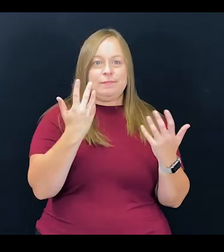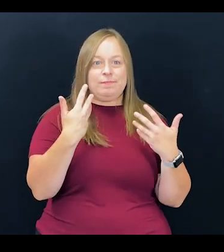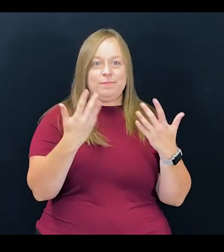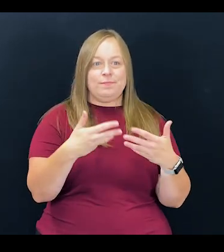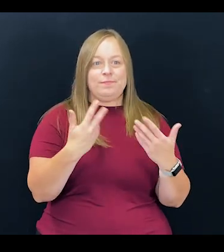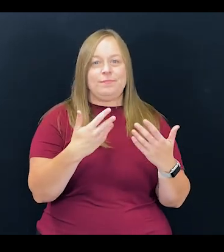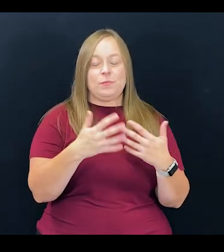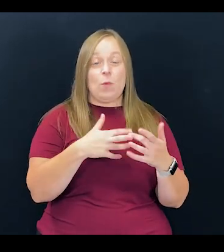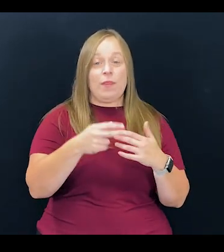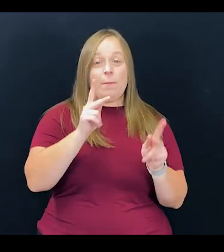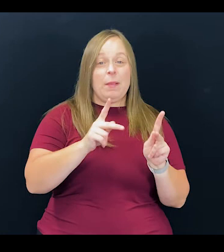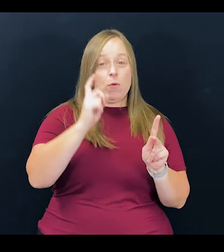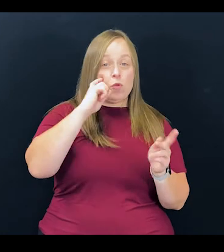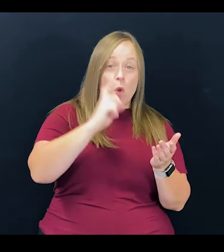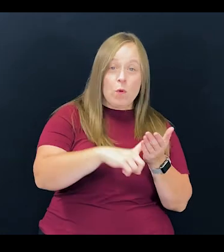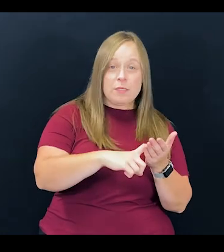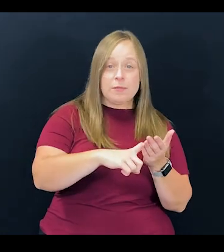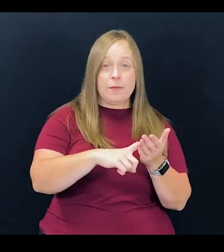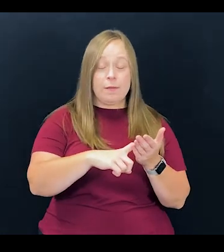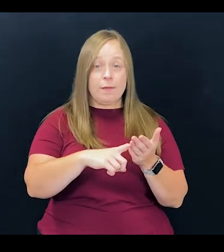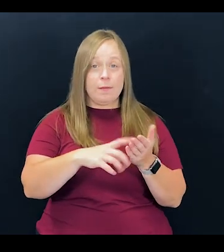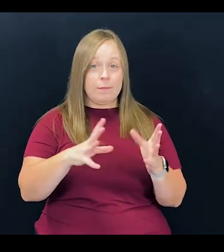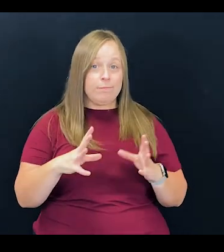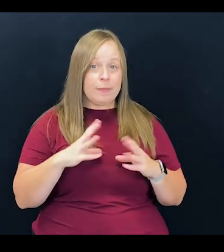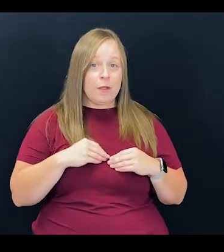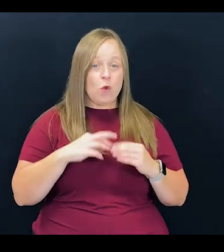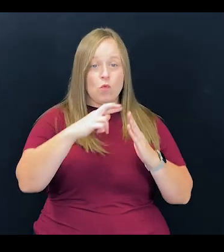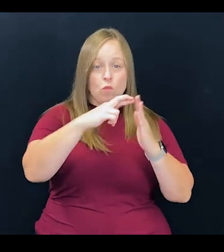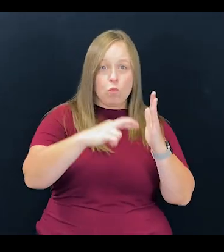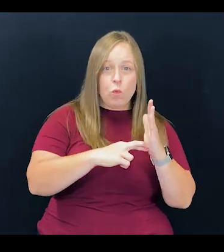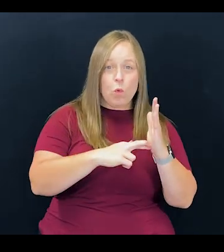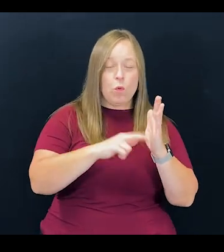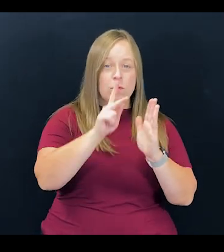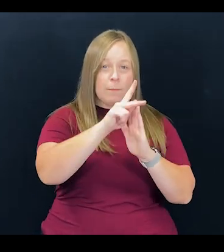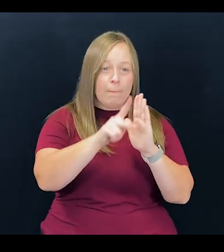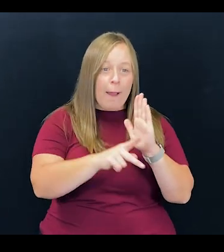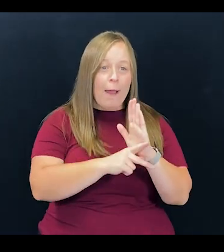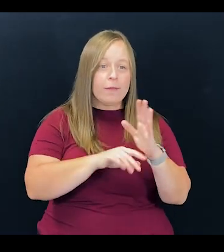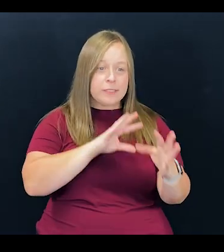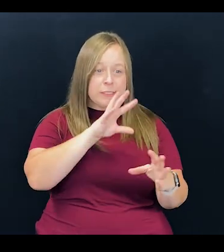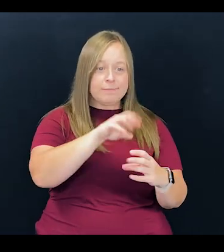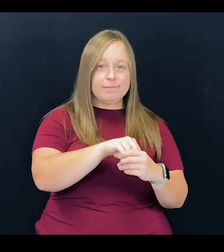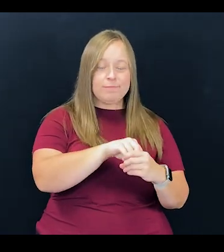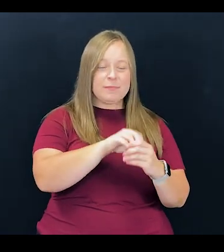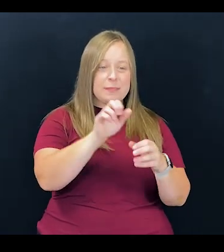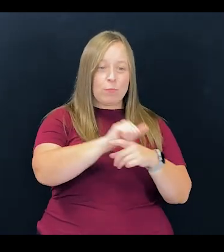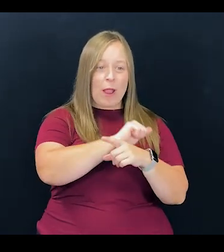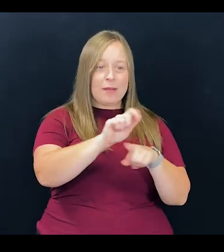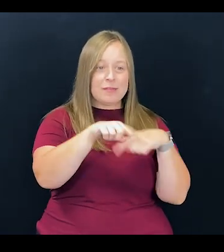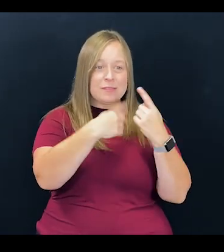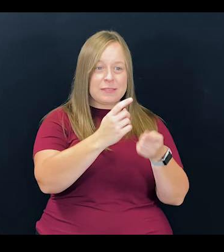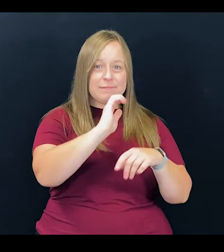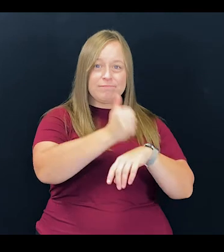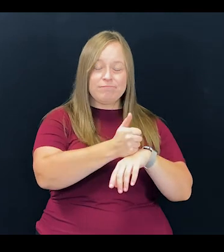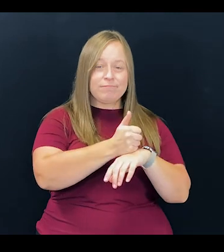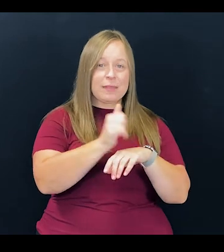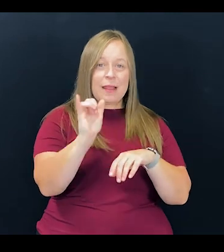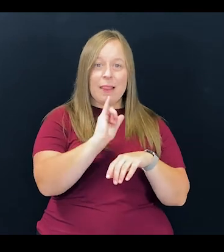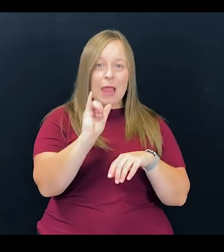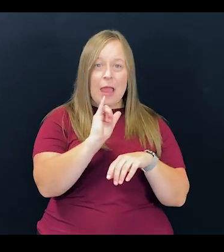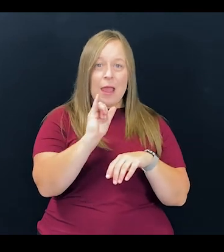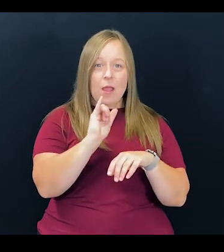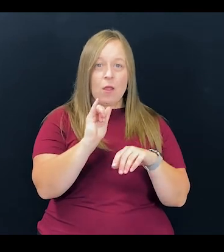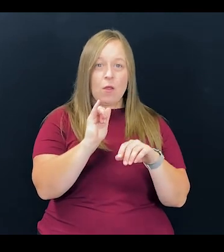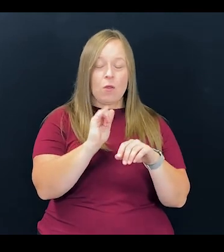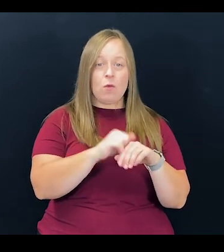is this, whether people notice it or not, there are rules and policies and practices in